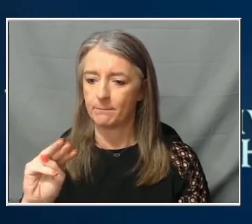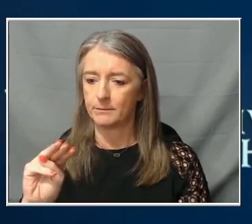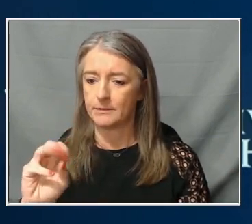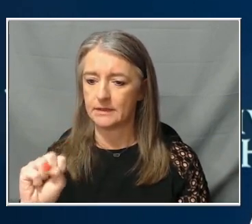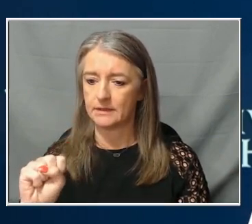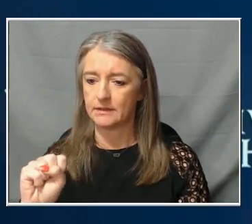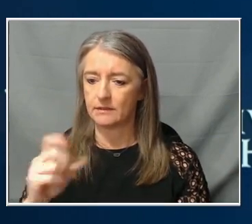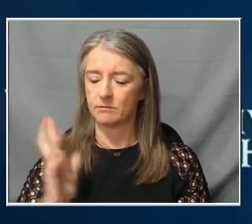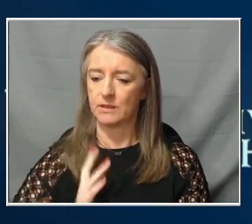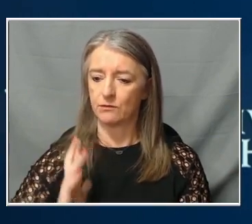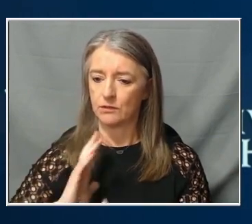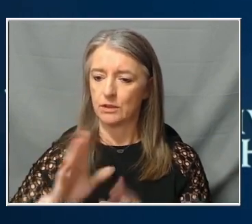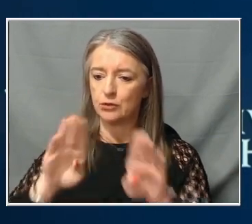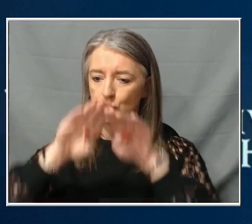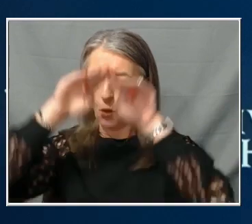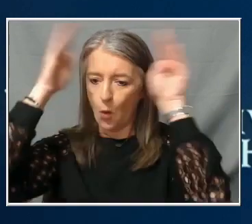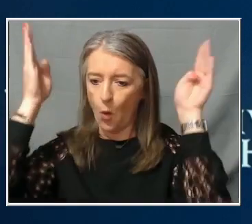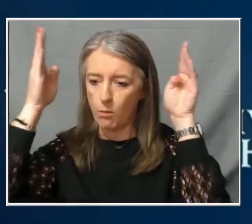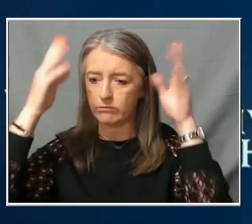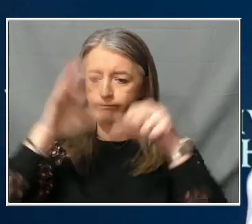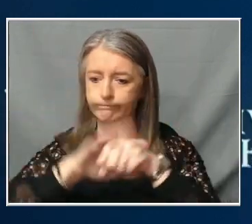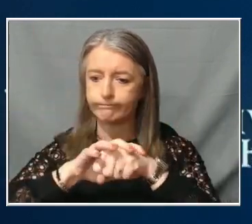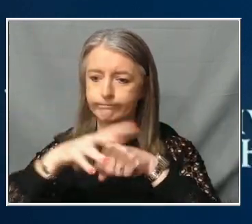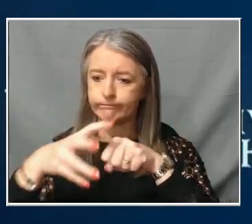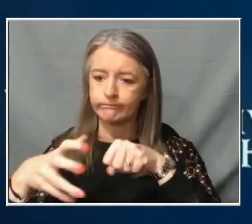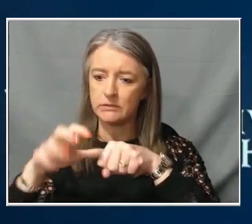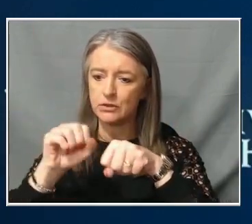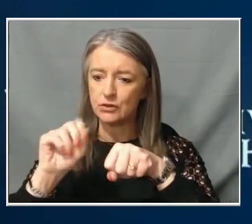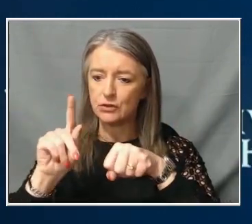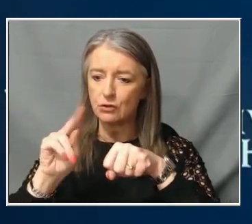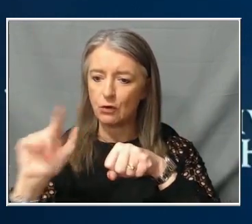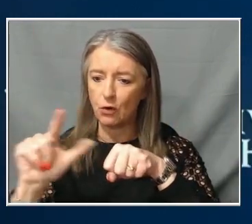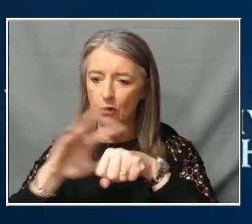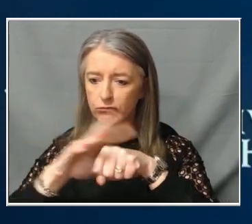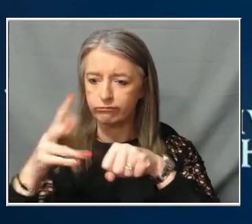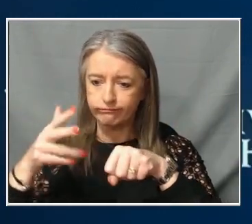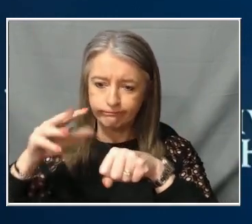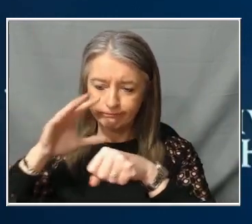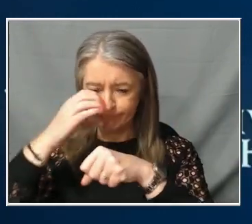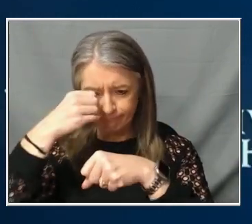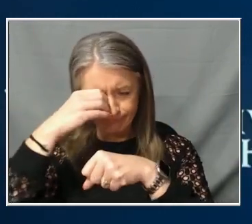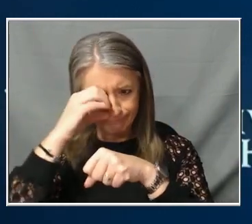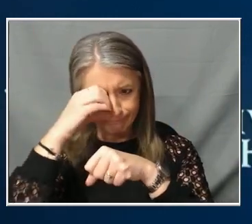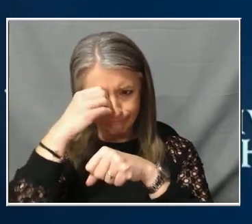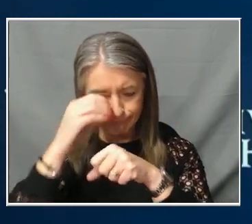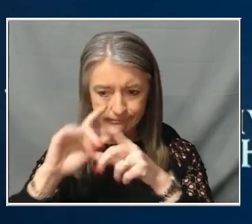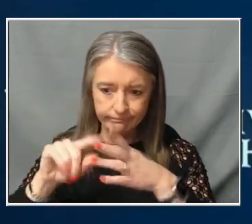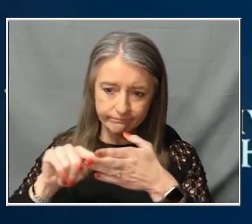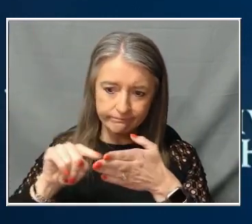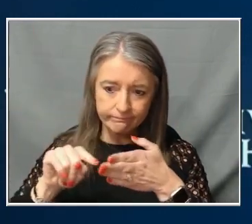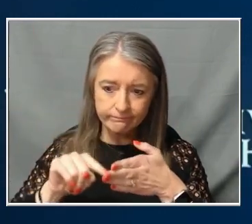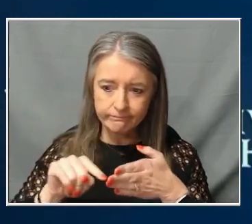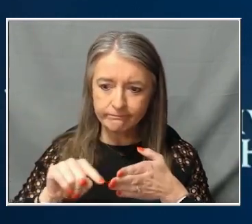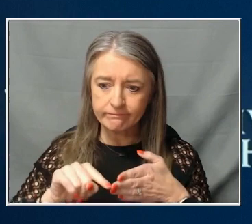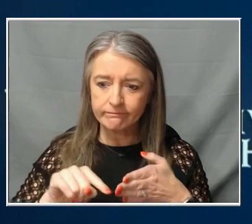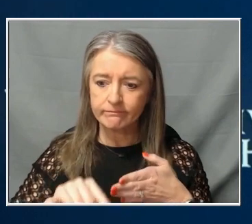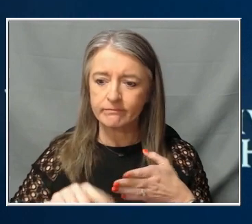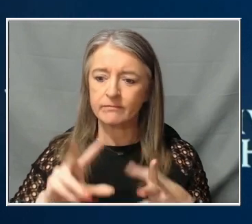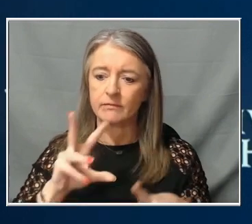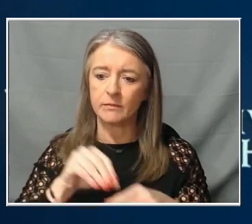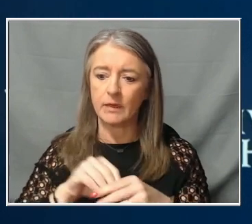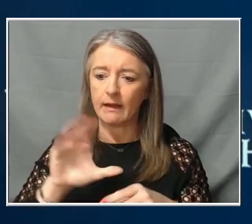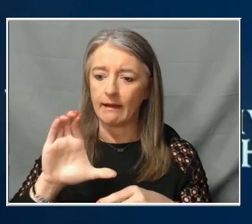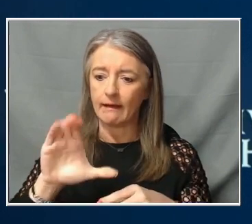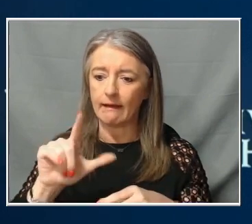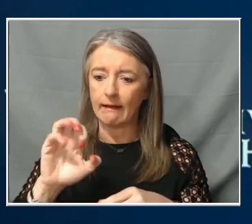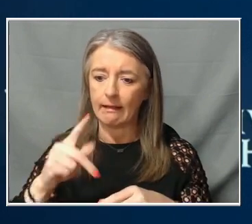used to open the head, take off the skull, take a microscope and tiny little instruments, and put a clip on